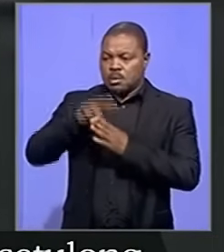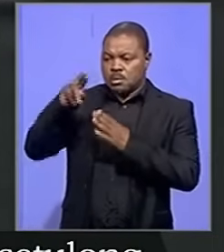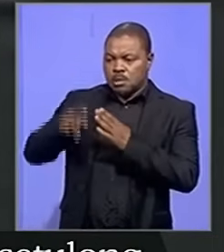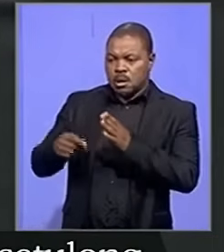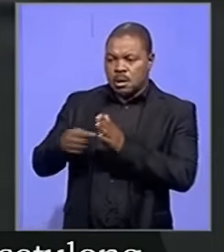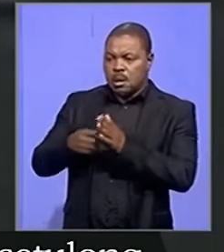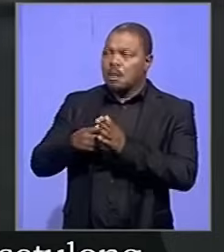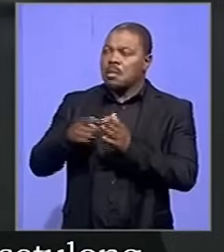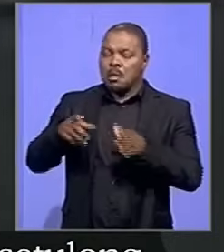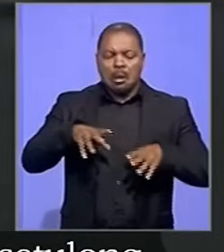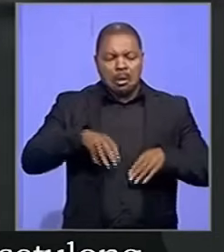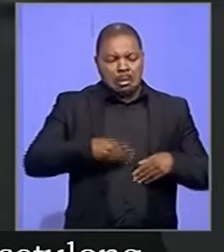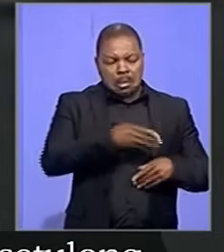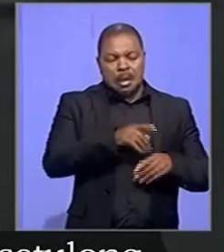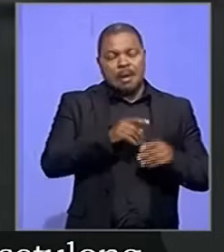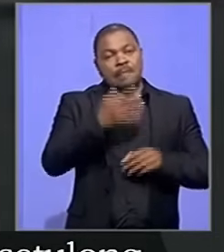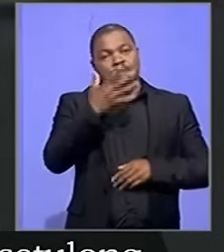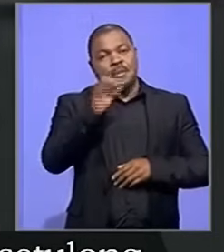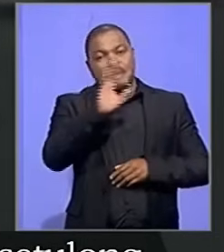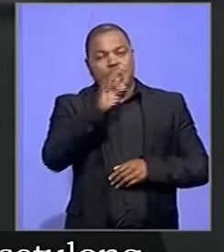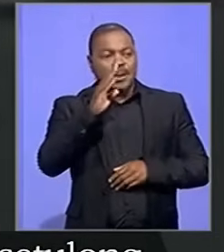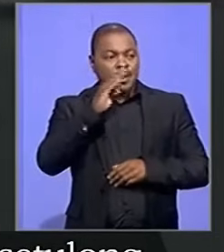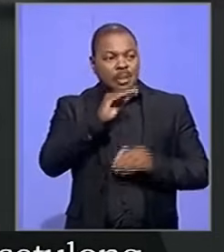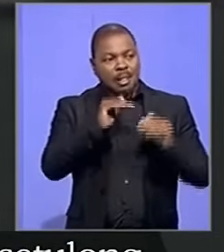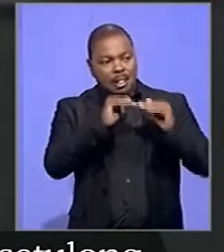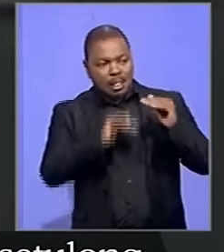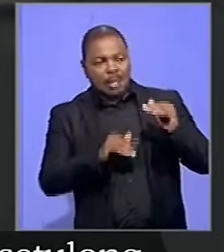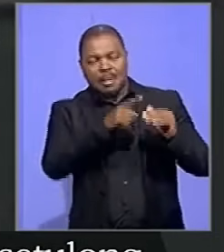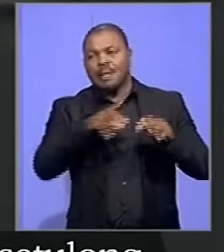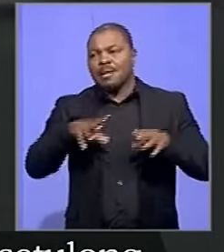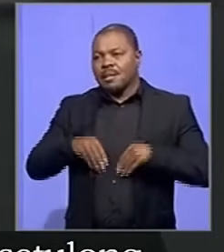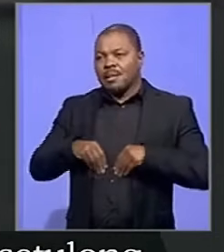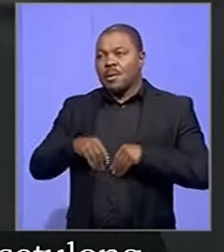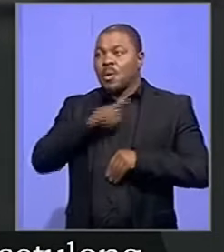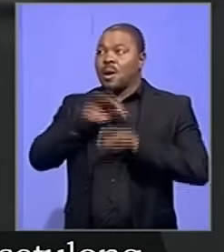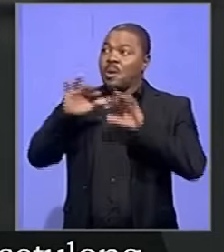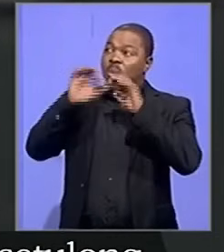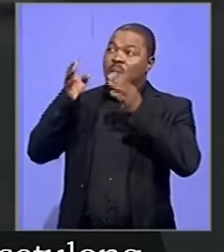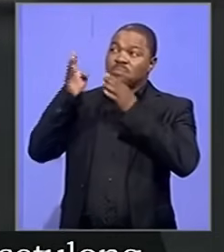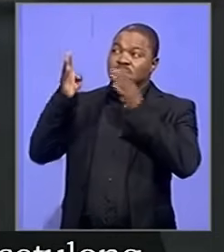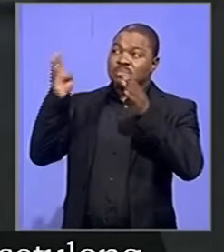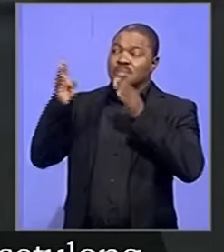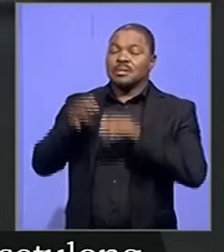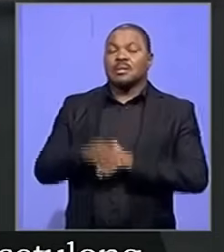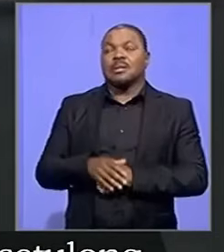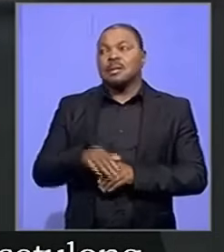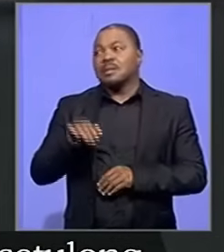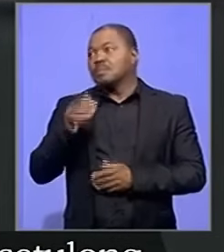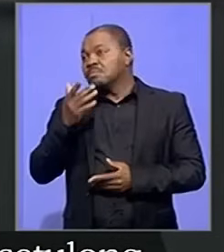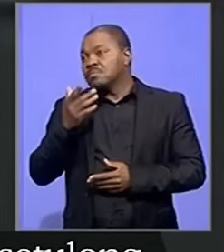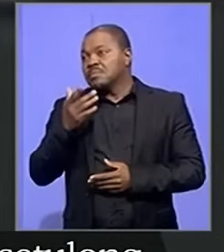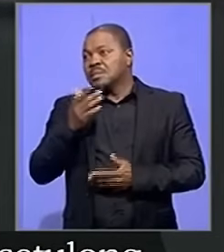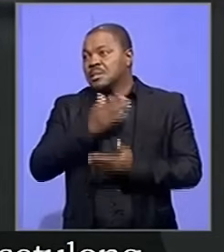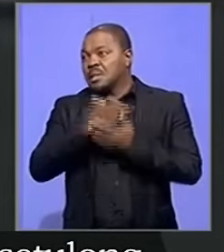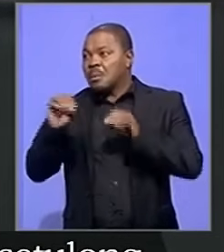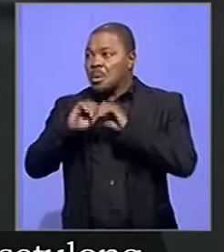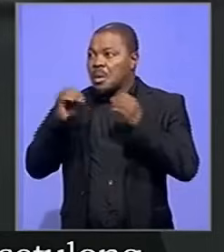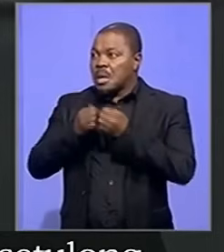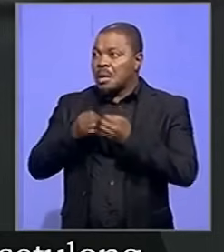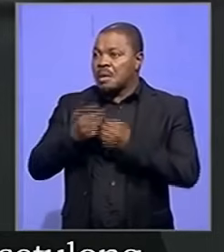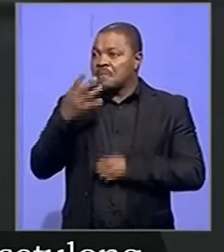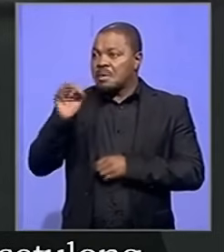didn't get 50%. The world is full of stories of presidents that only accept results when they